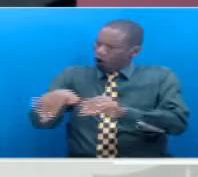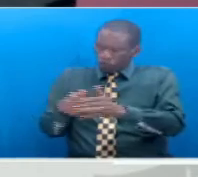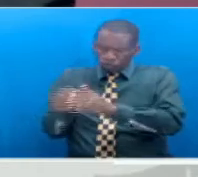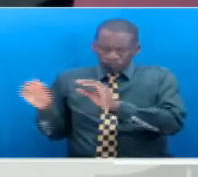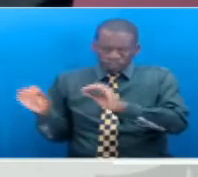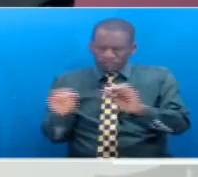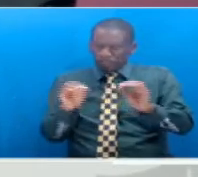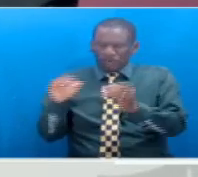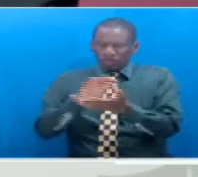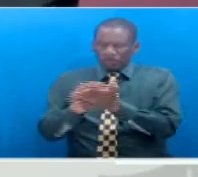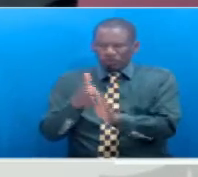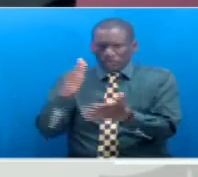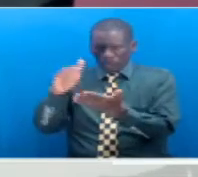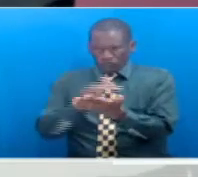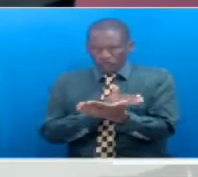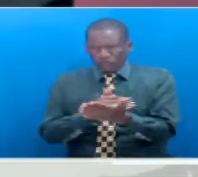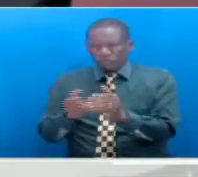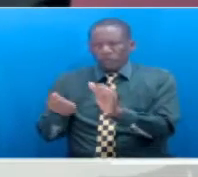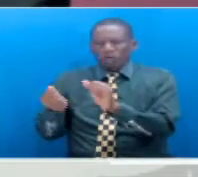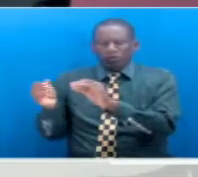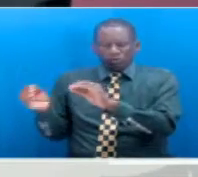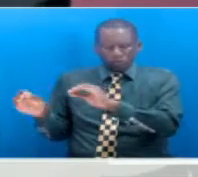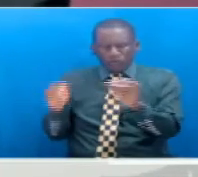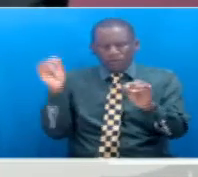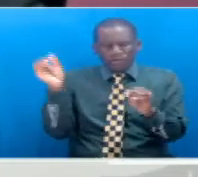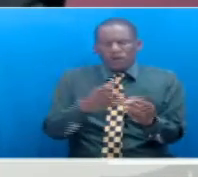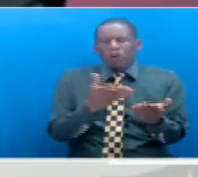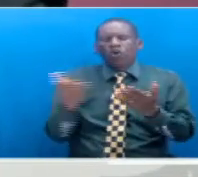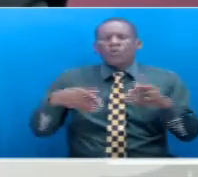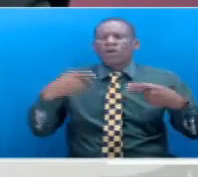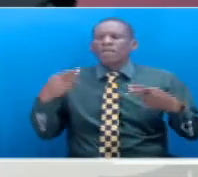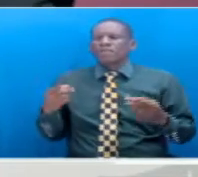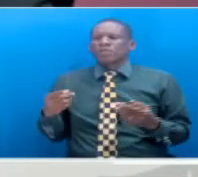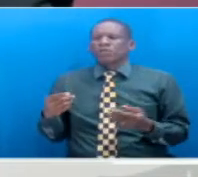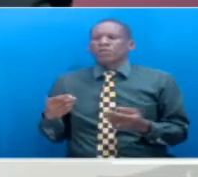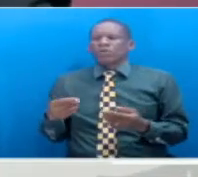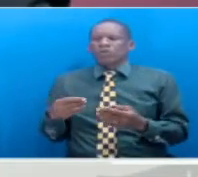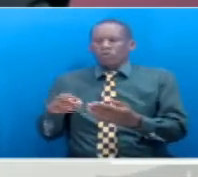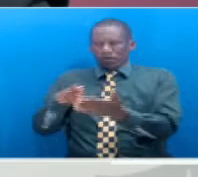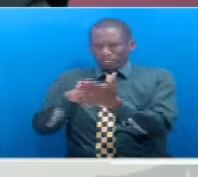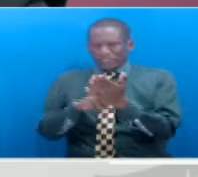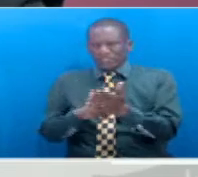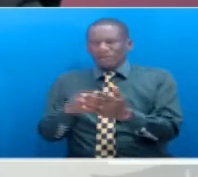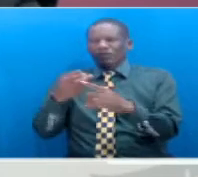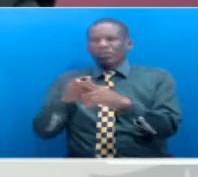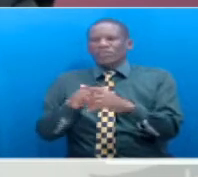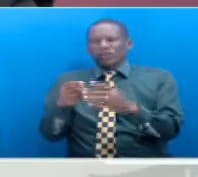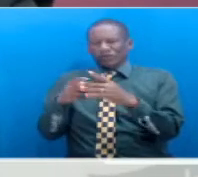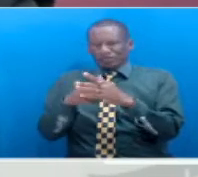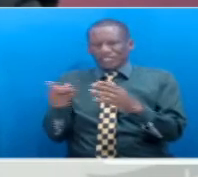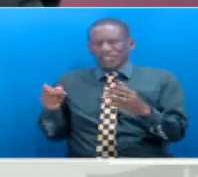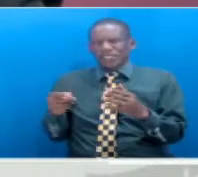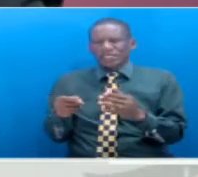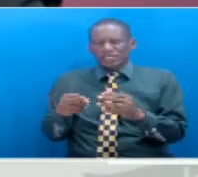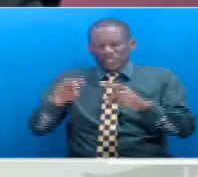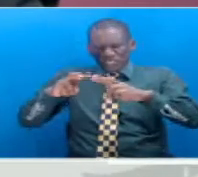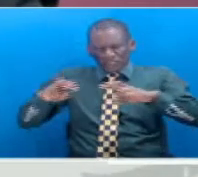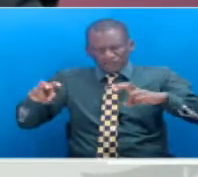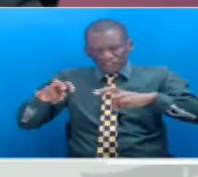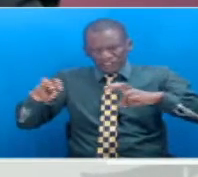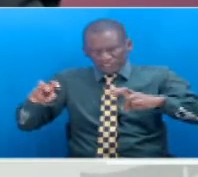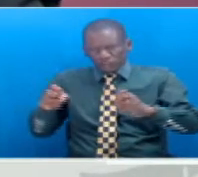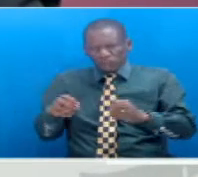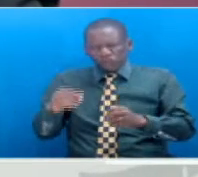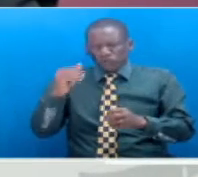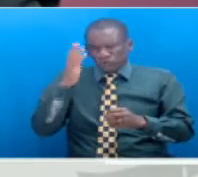do not have forms, were reversed back to where people belong. Okay. Then we started an investigation